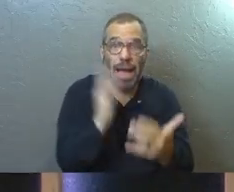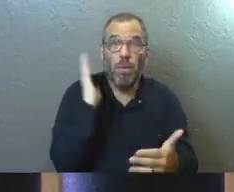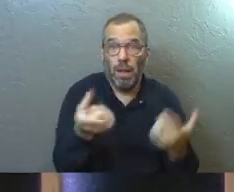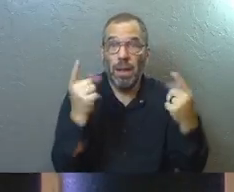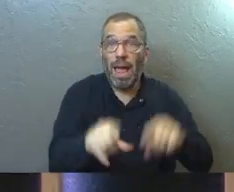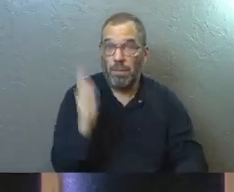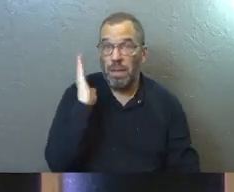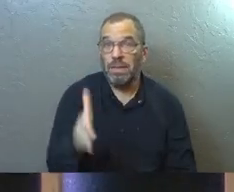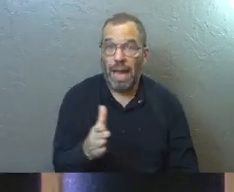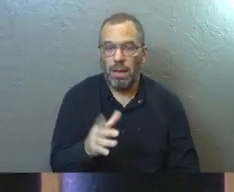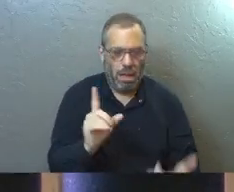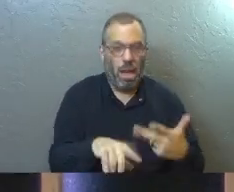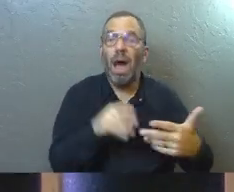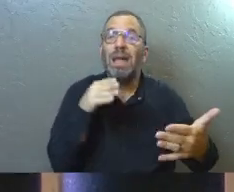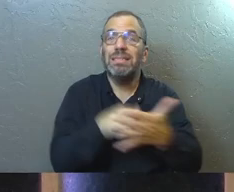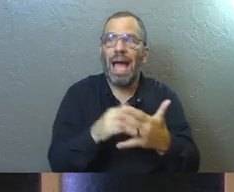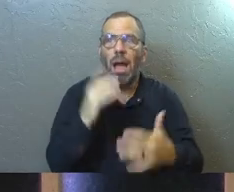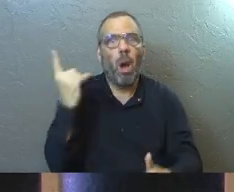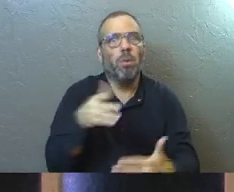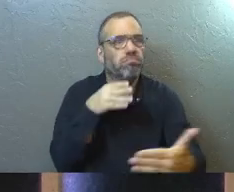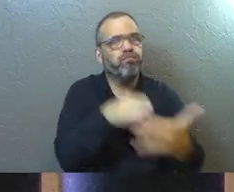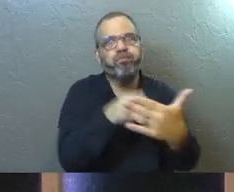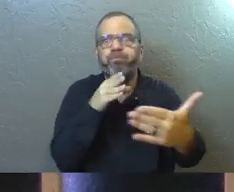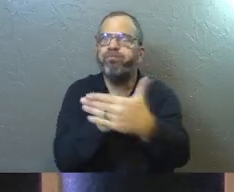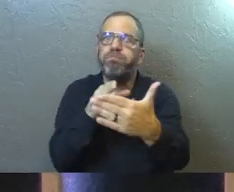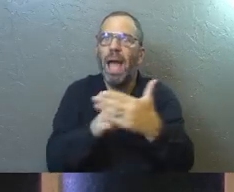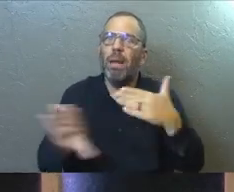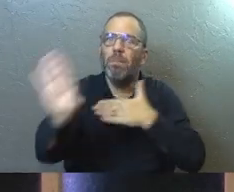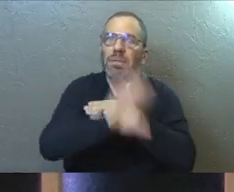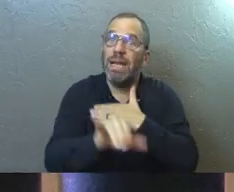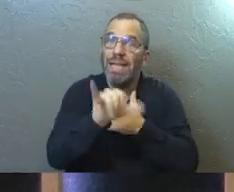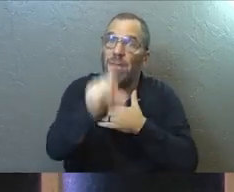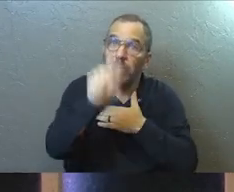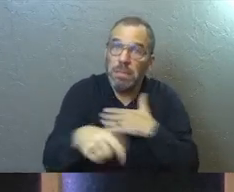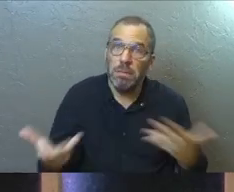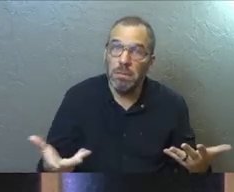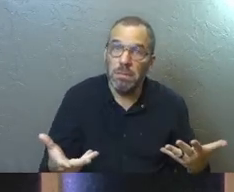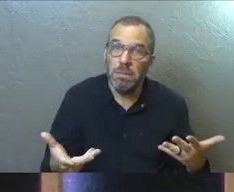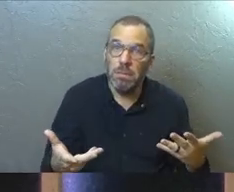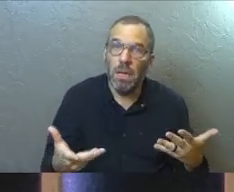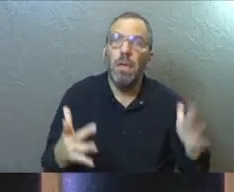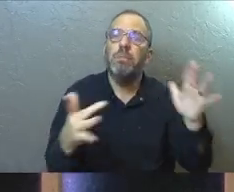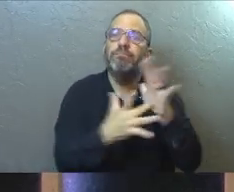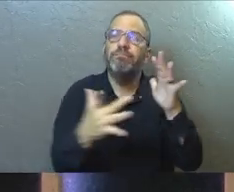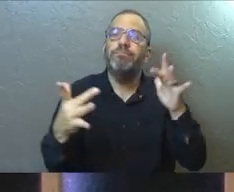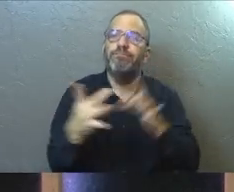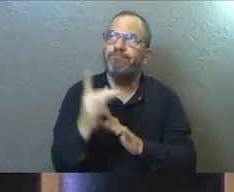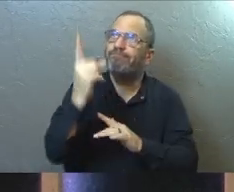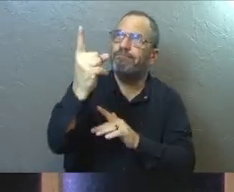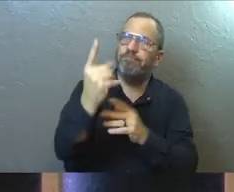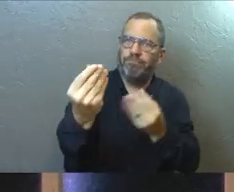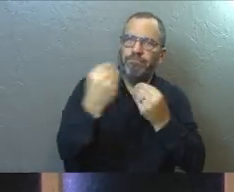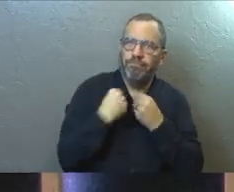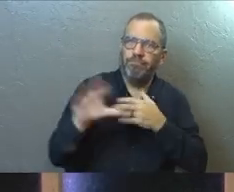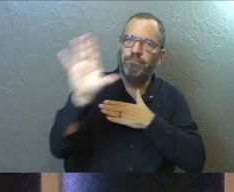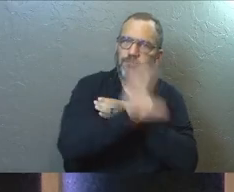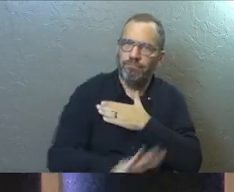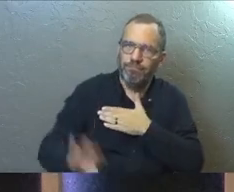coming. Attack is always coming, and you need to be protected from it. Jesus is the one who gives